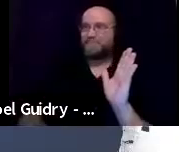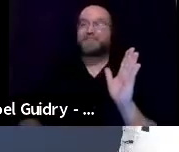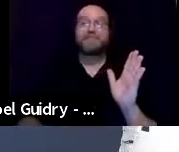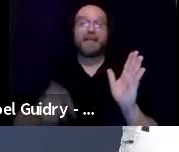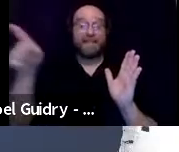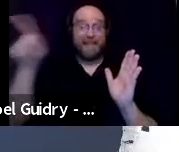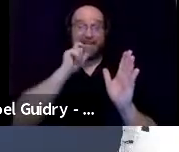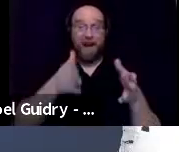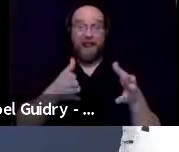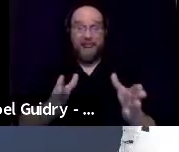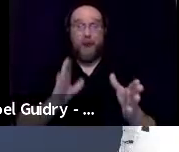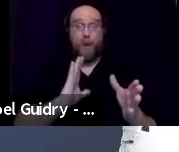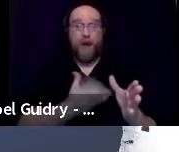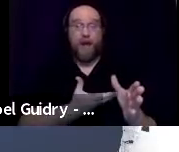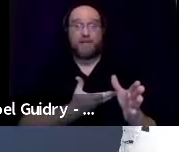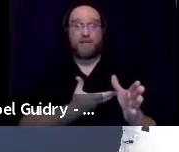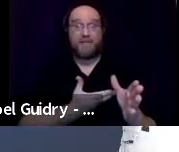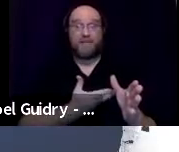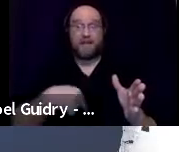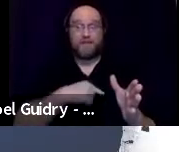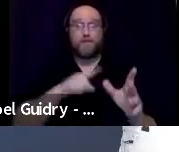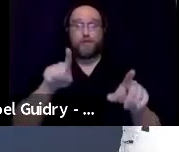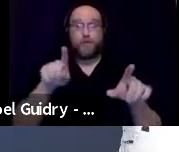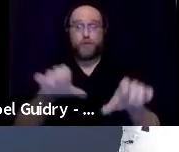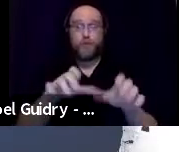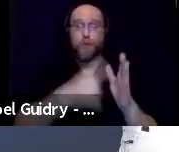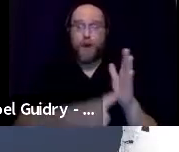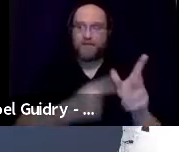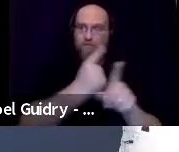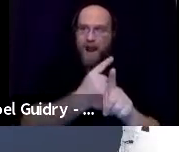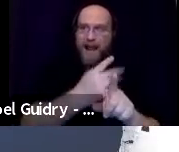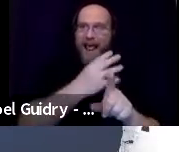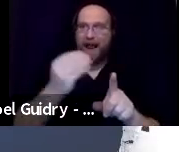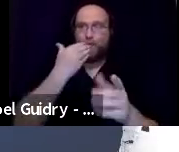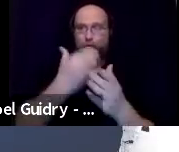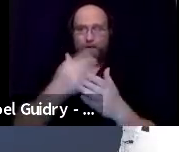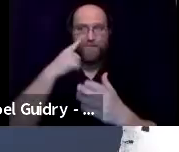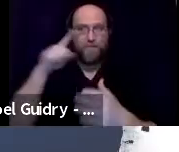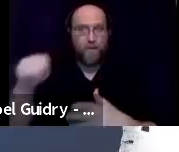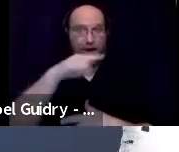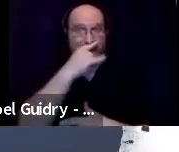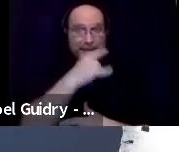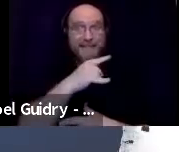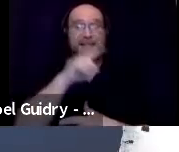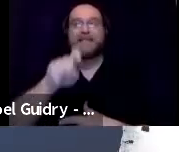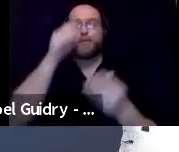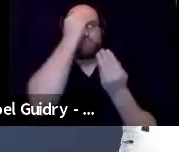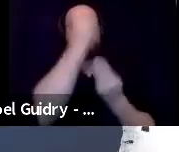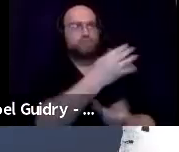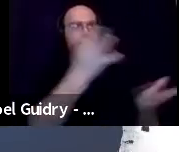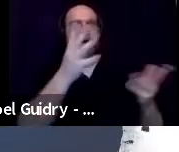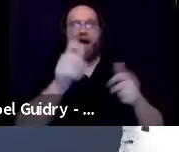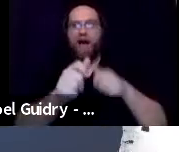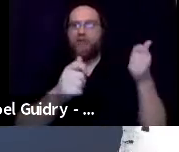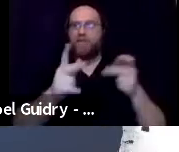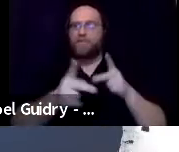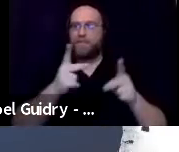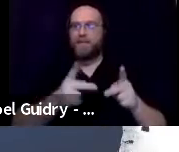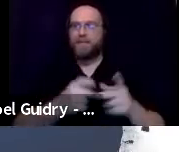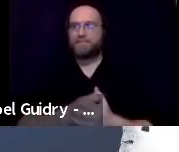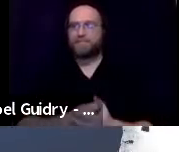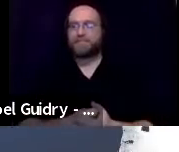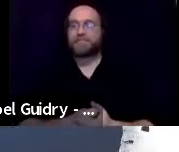is right and good for kids, we need to make sure that others know that. So when we're not able